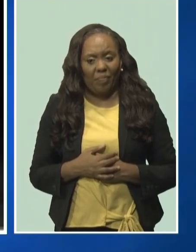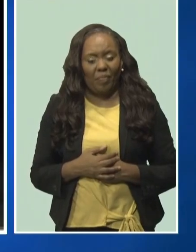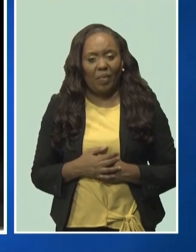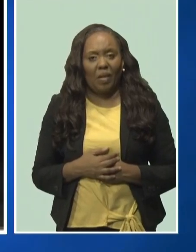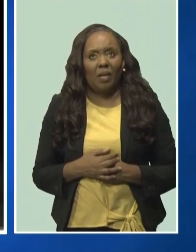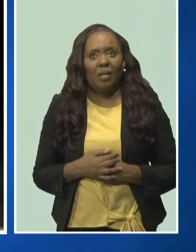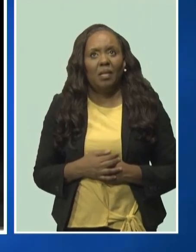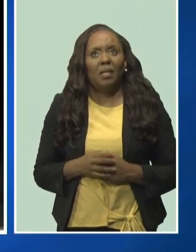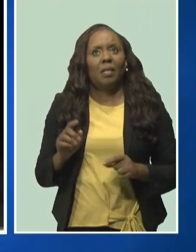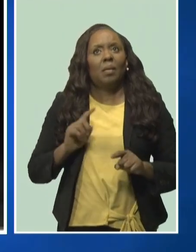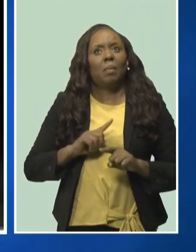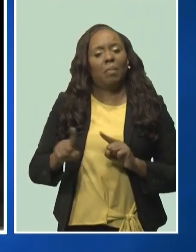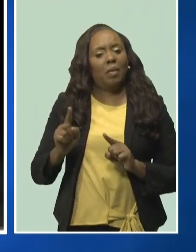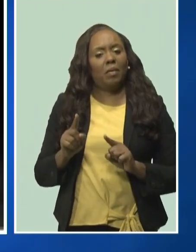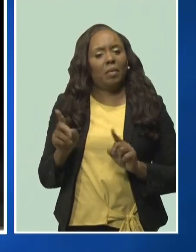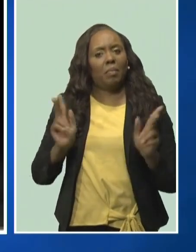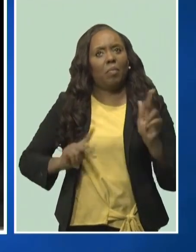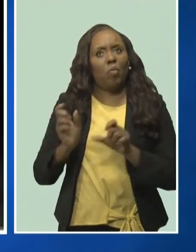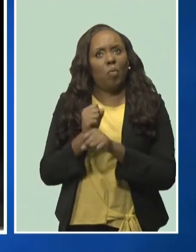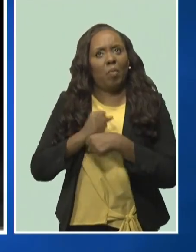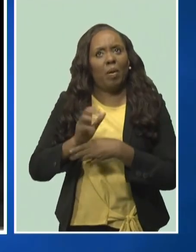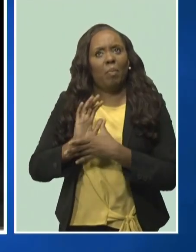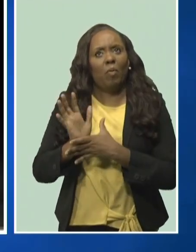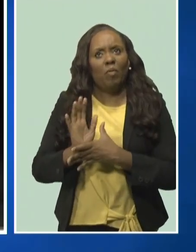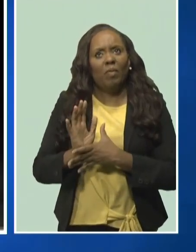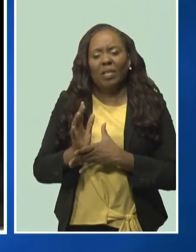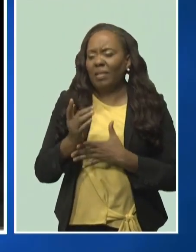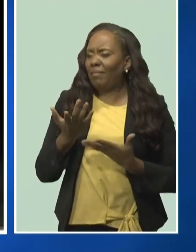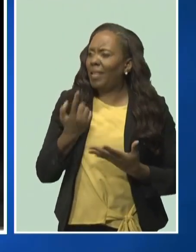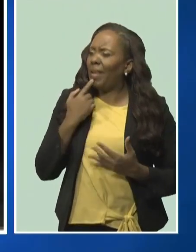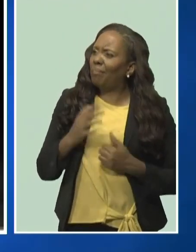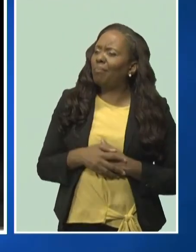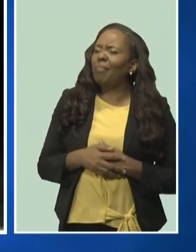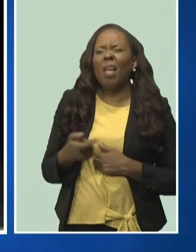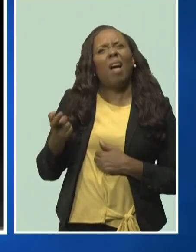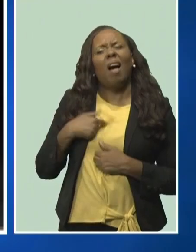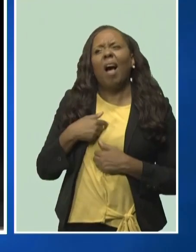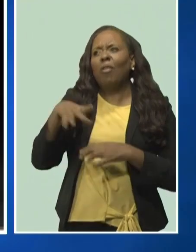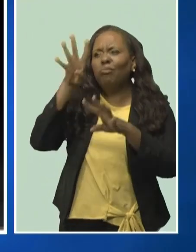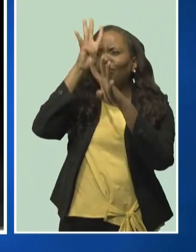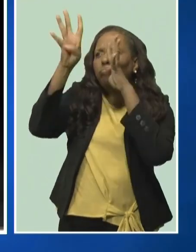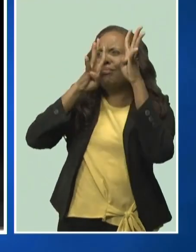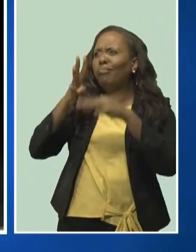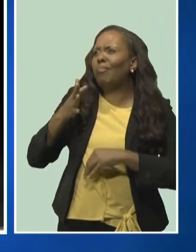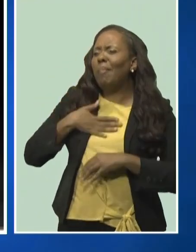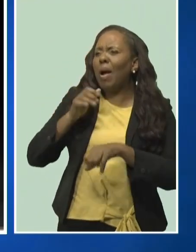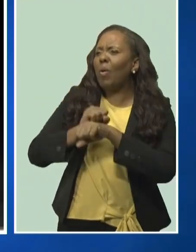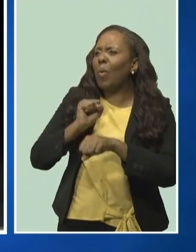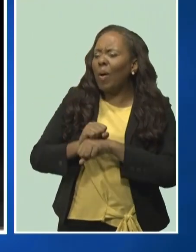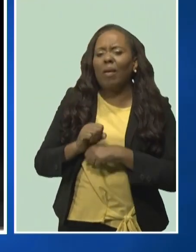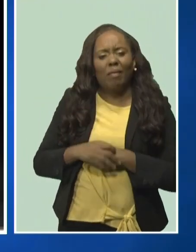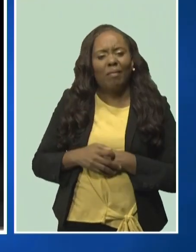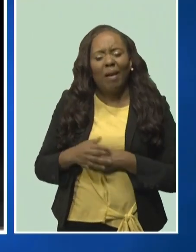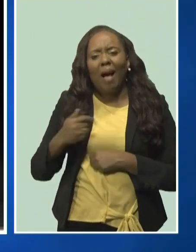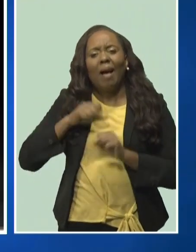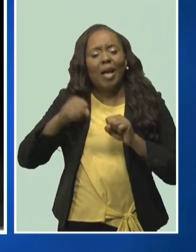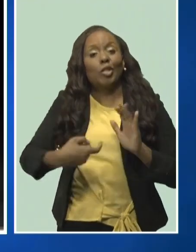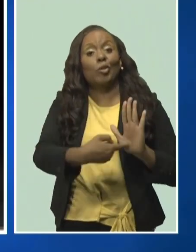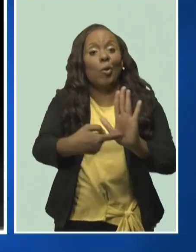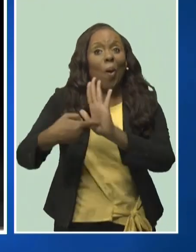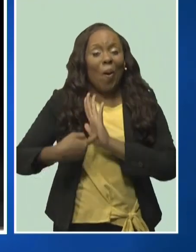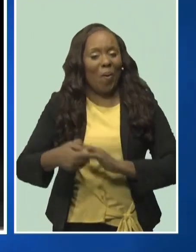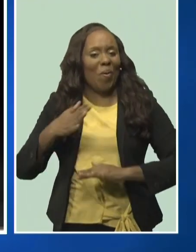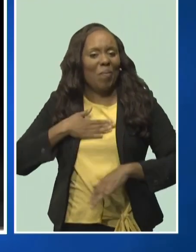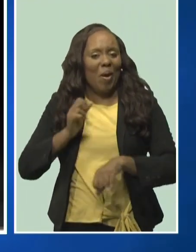practitioners some confidence that when they invest in films, when they create their works, that there is a place for